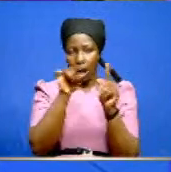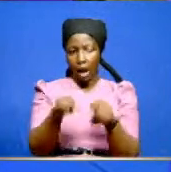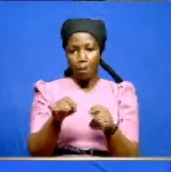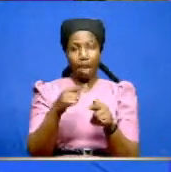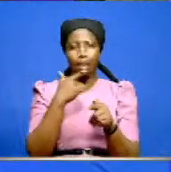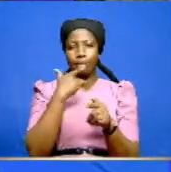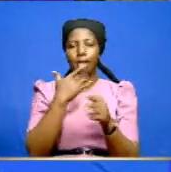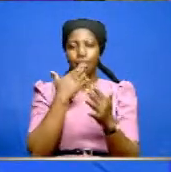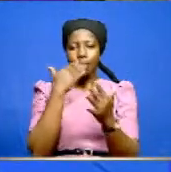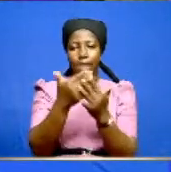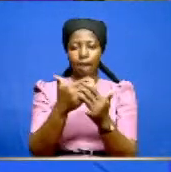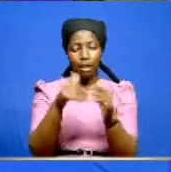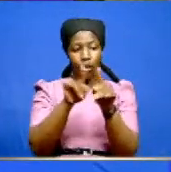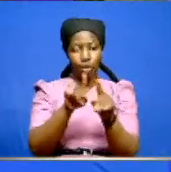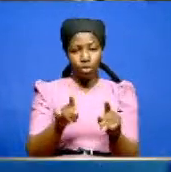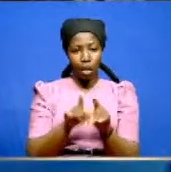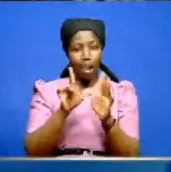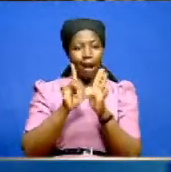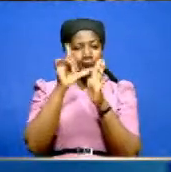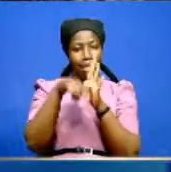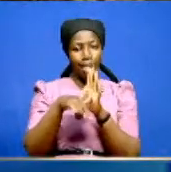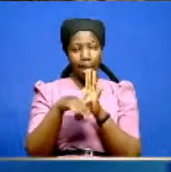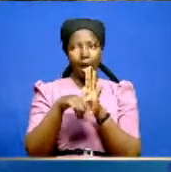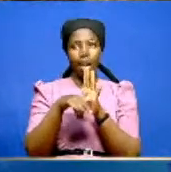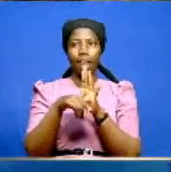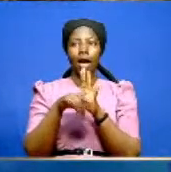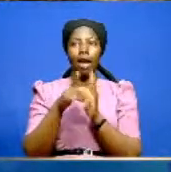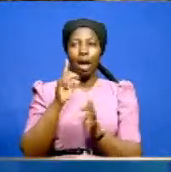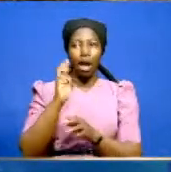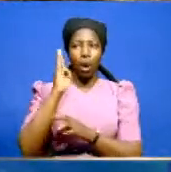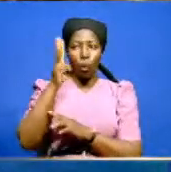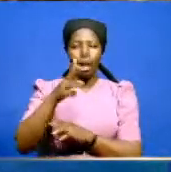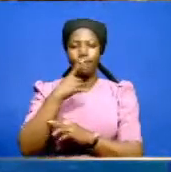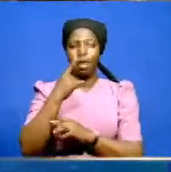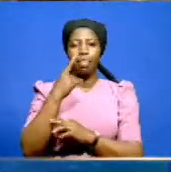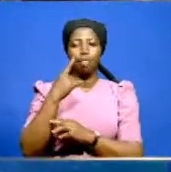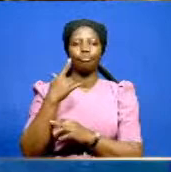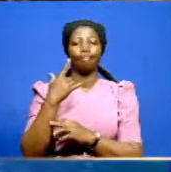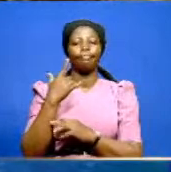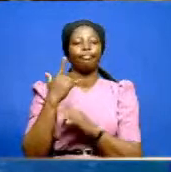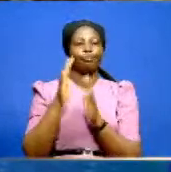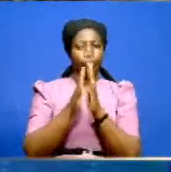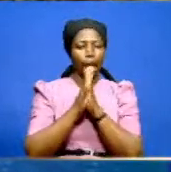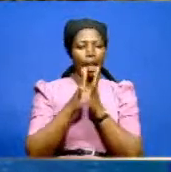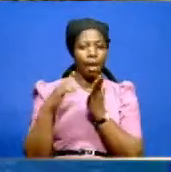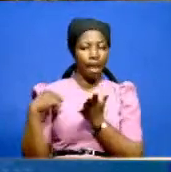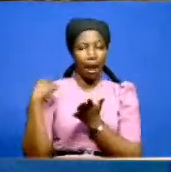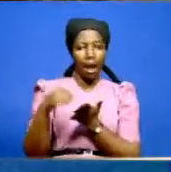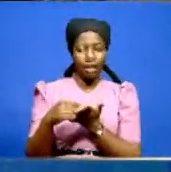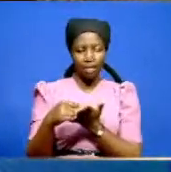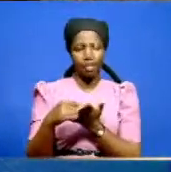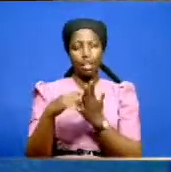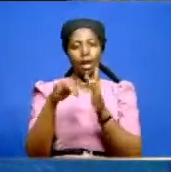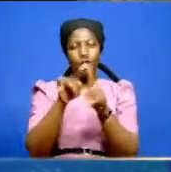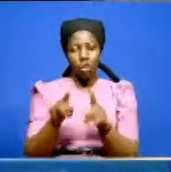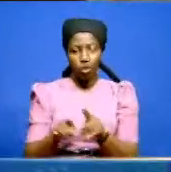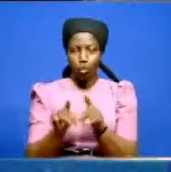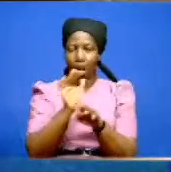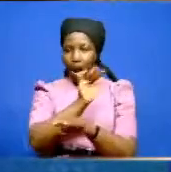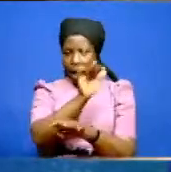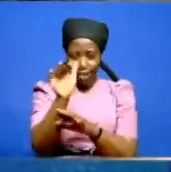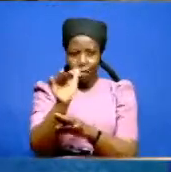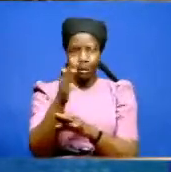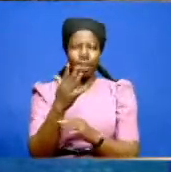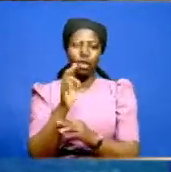And thereafter, we shall say the grace. And please, we'll request that you'll be